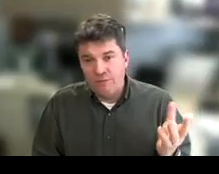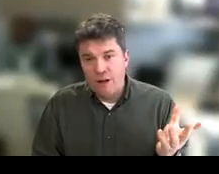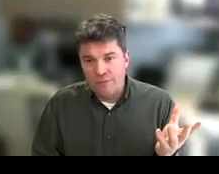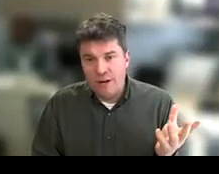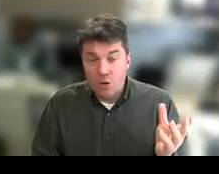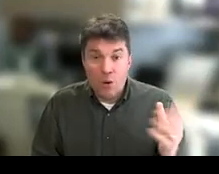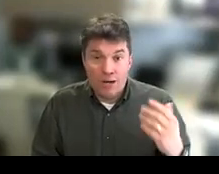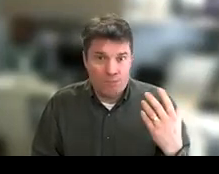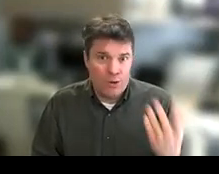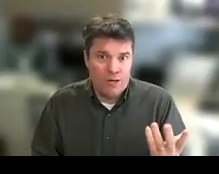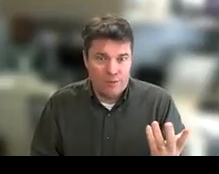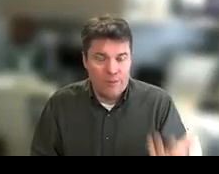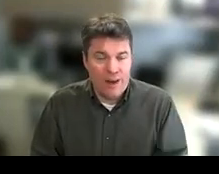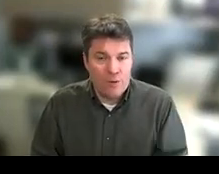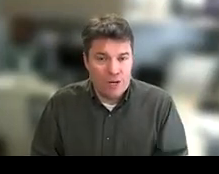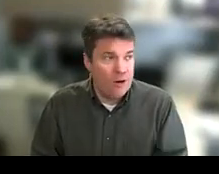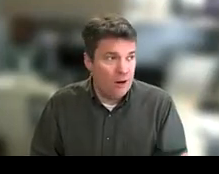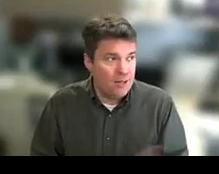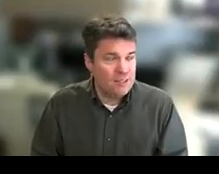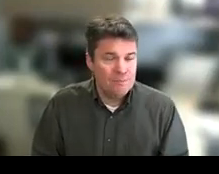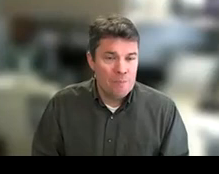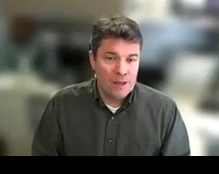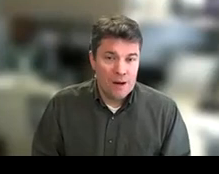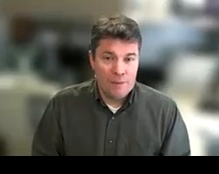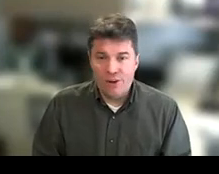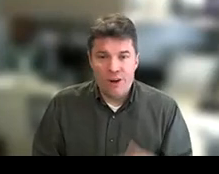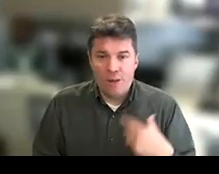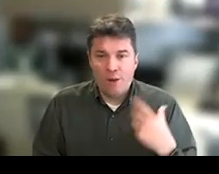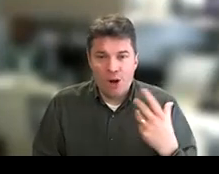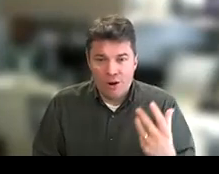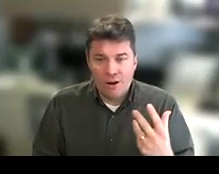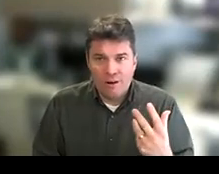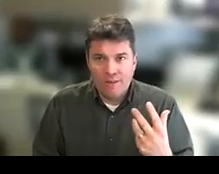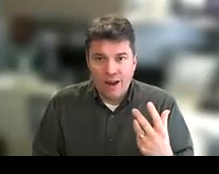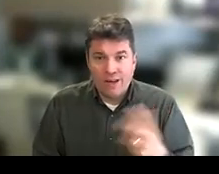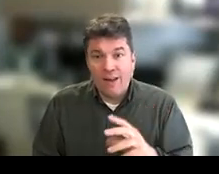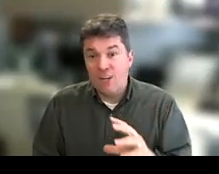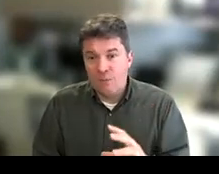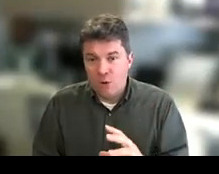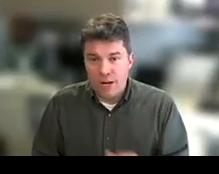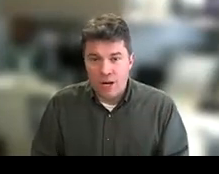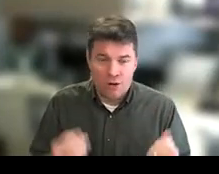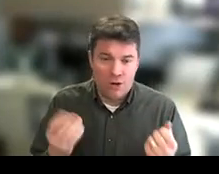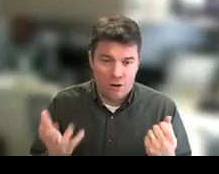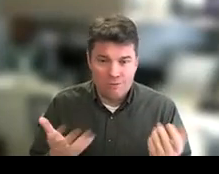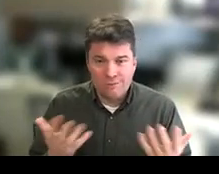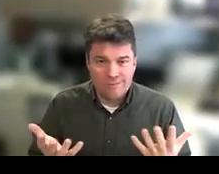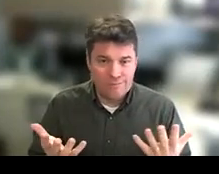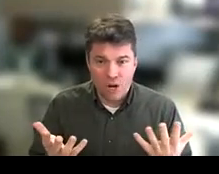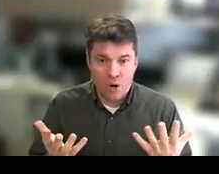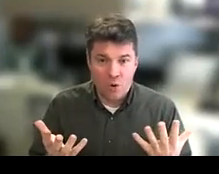can also involve somebody who has a pretty profound hearing loss, but they're not a part of a deaf community